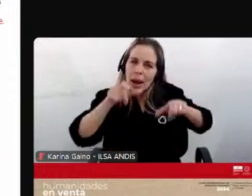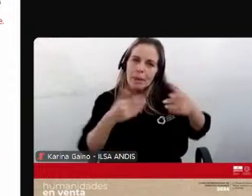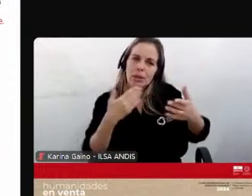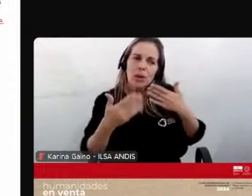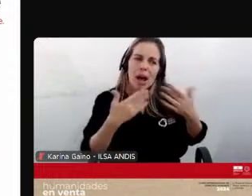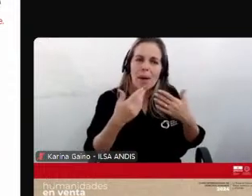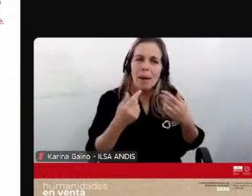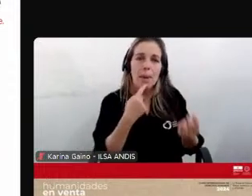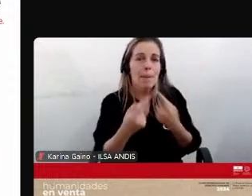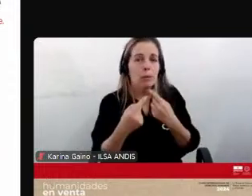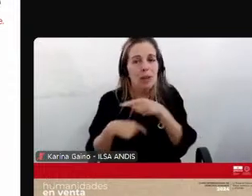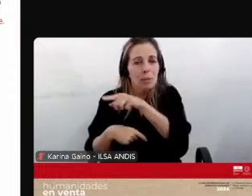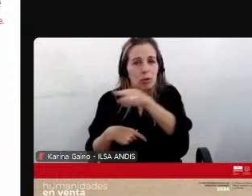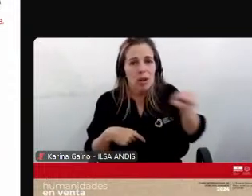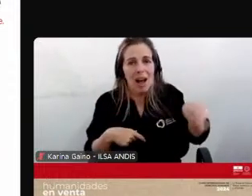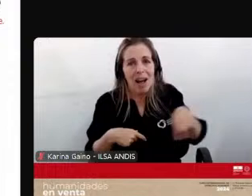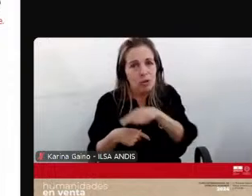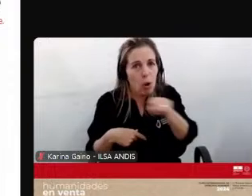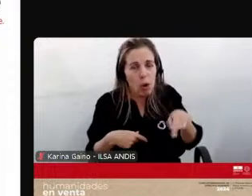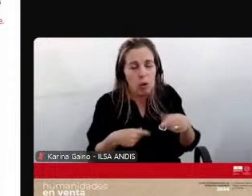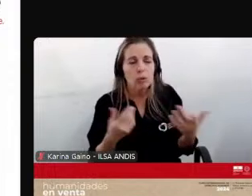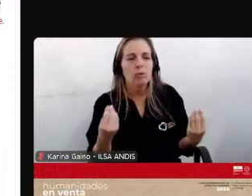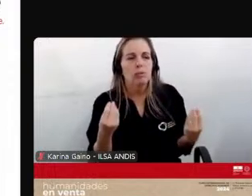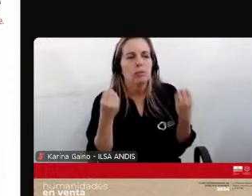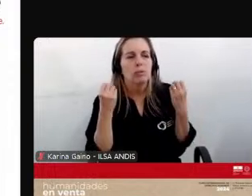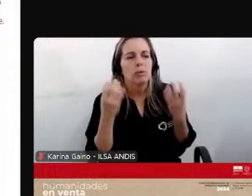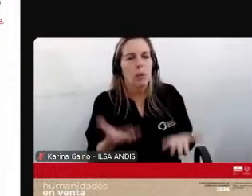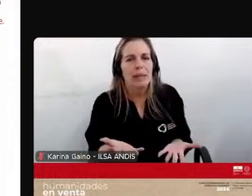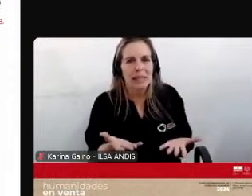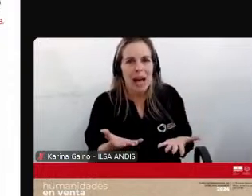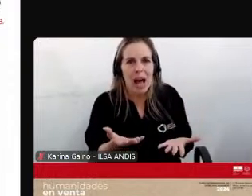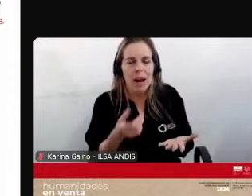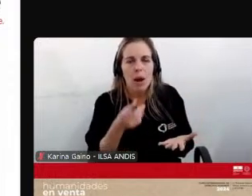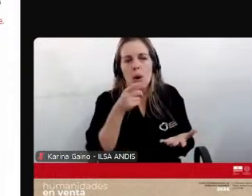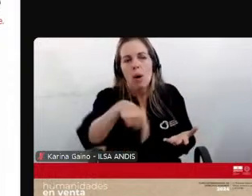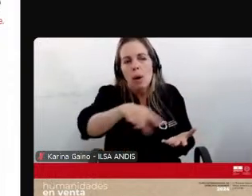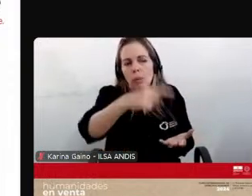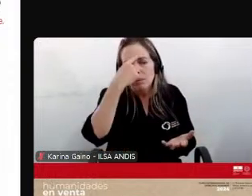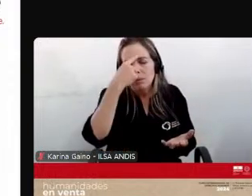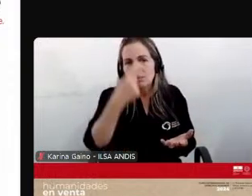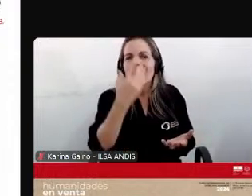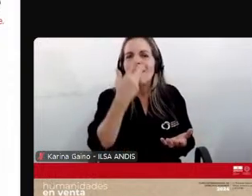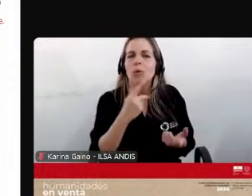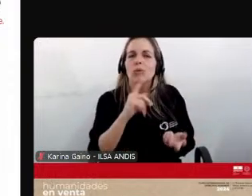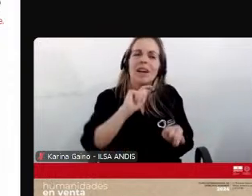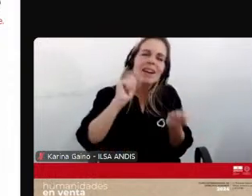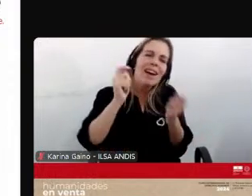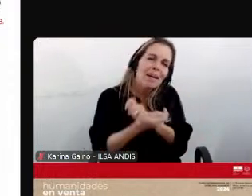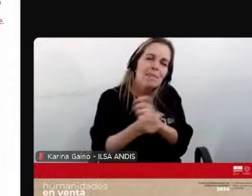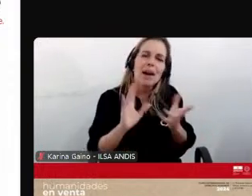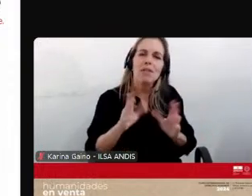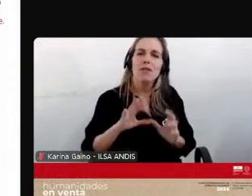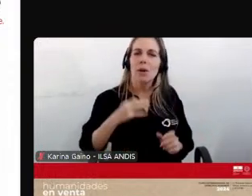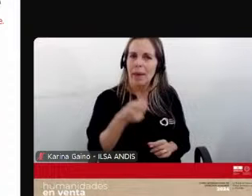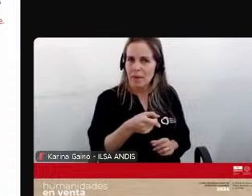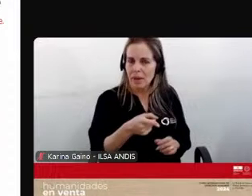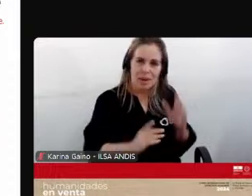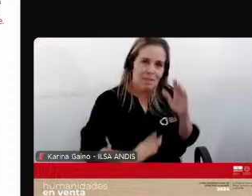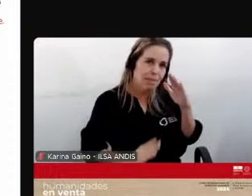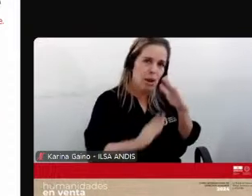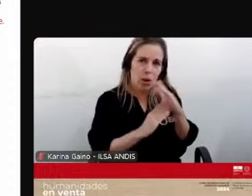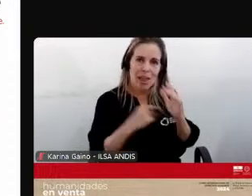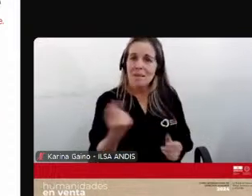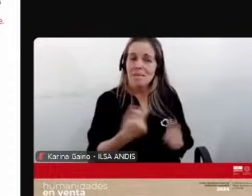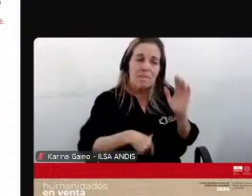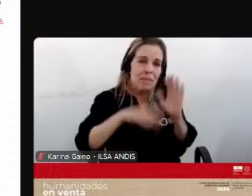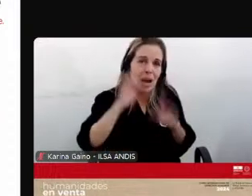biggest priority for changes in your working or living conditions? In many cases, workers' main priorities are around living conditions. We have workers who